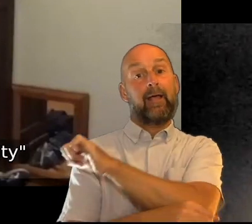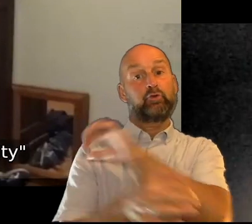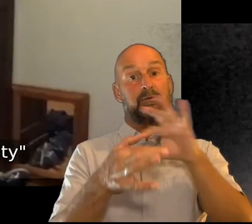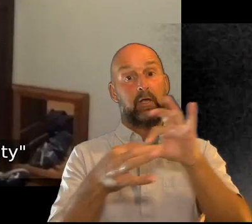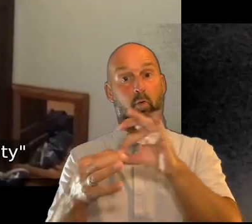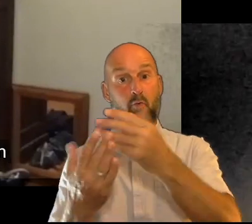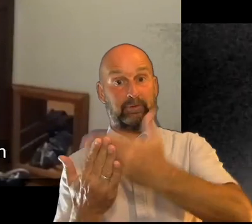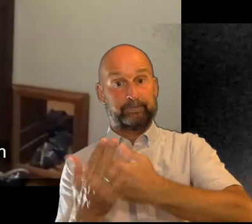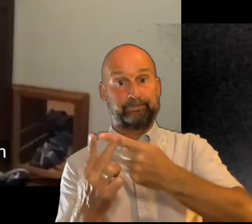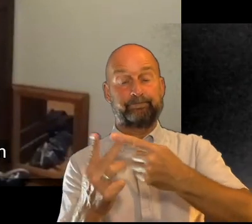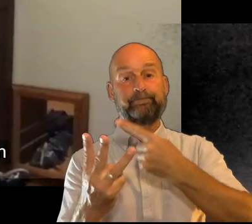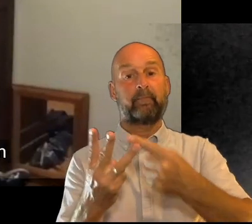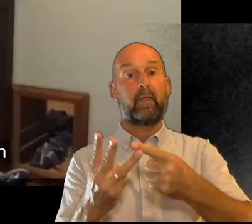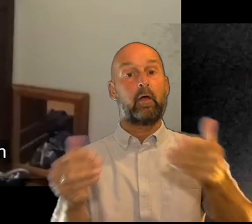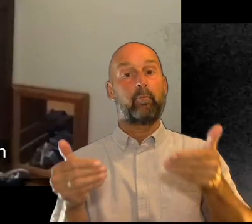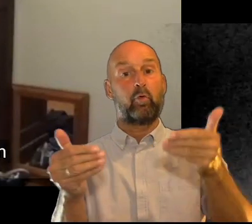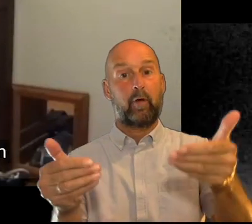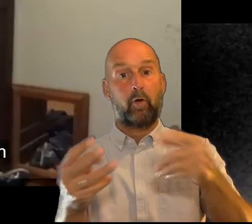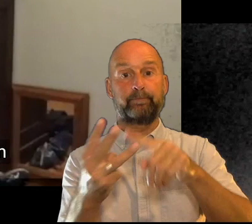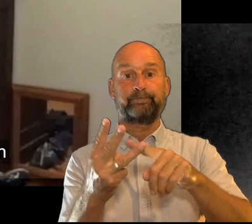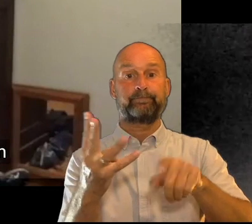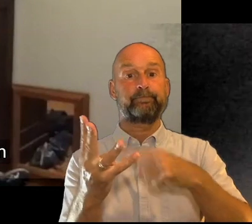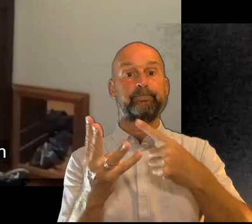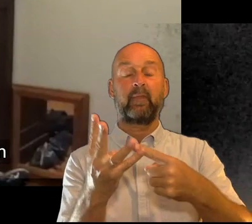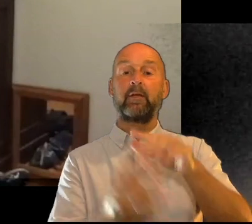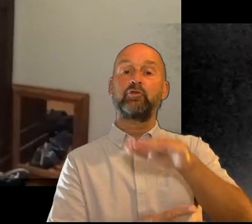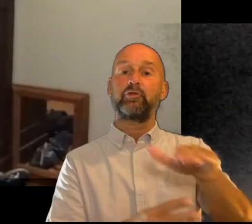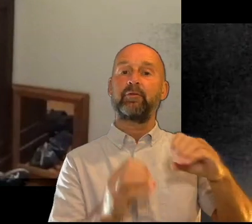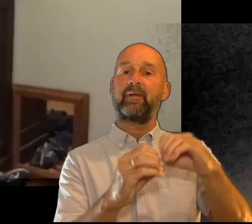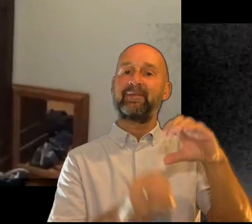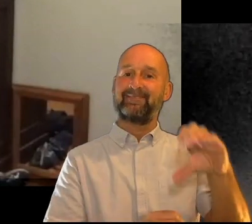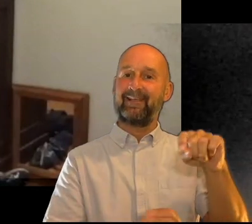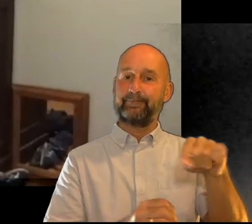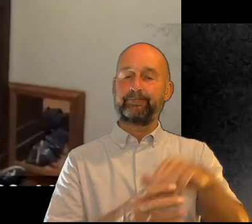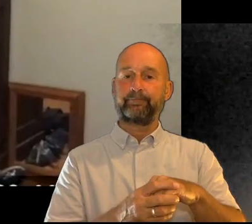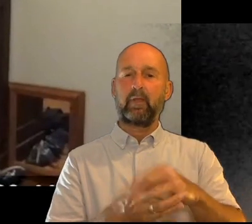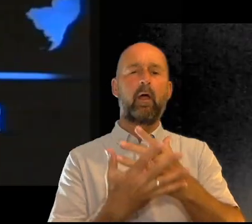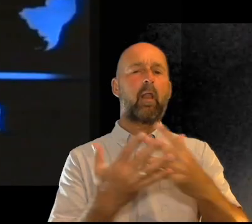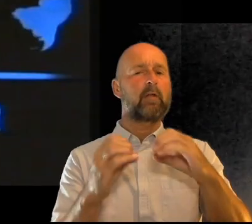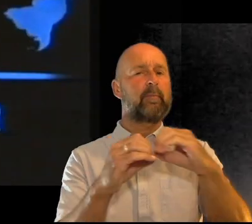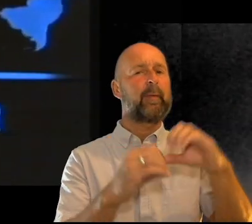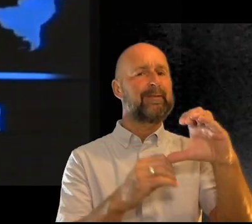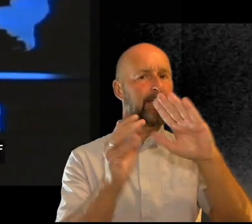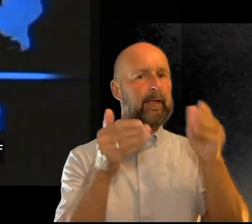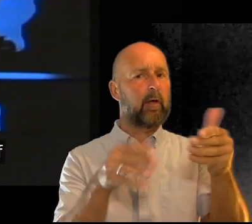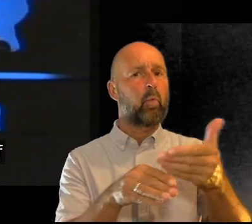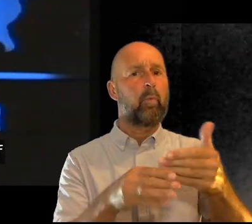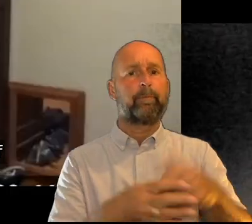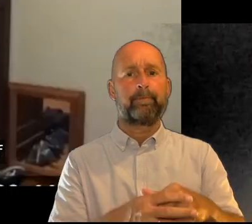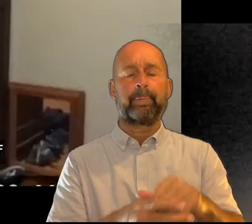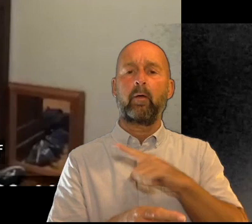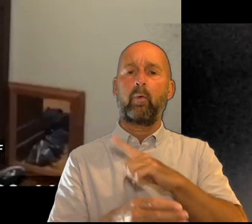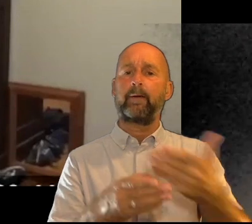of Casualty, I've written for Moving On and for Children's BBC as well. So I've done a lot of BBC stuff, and that stems